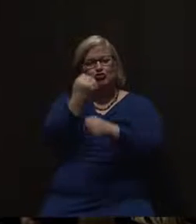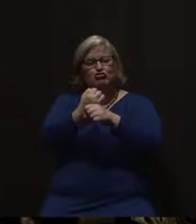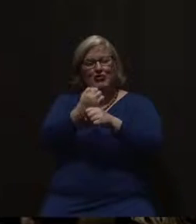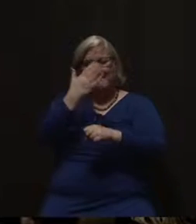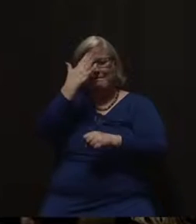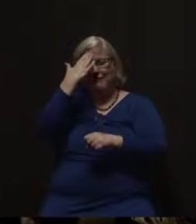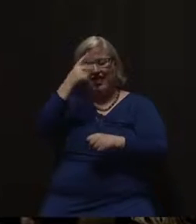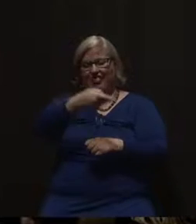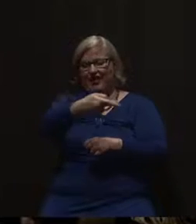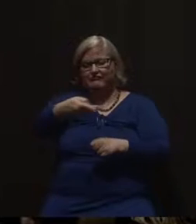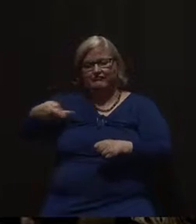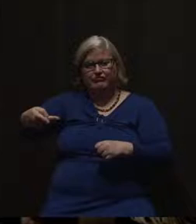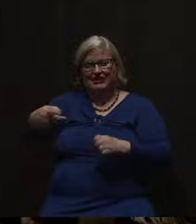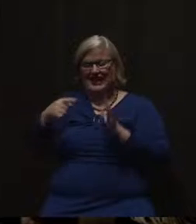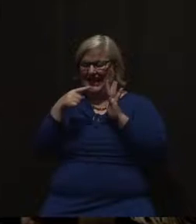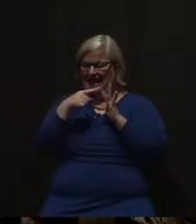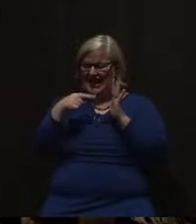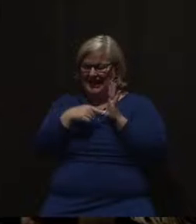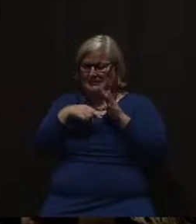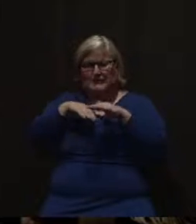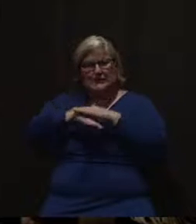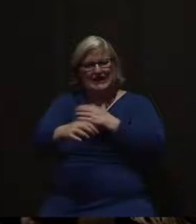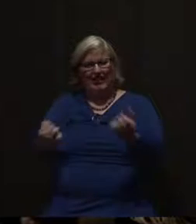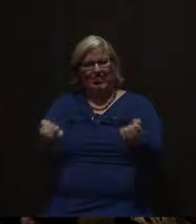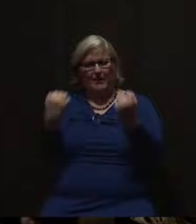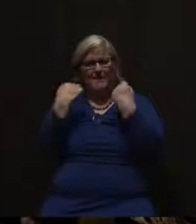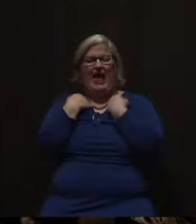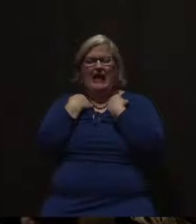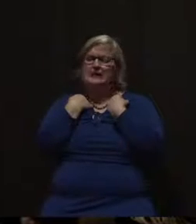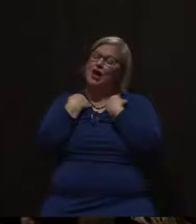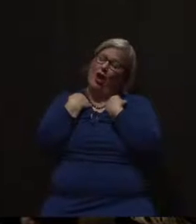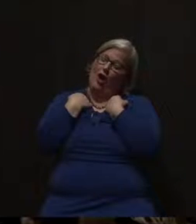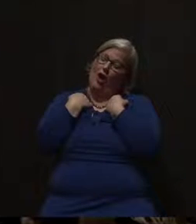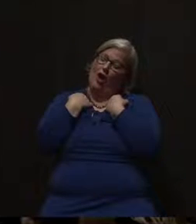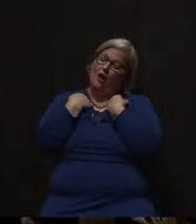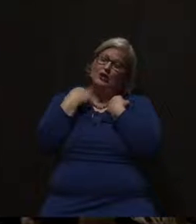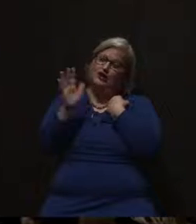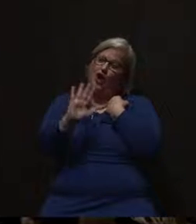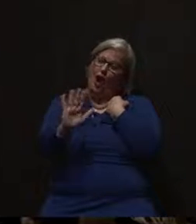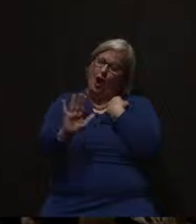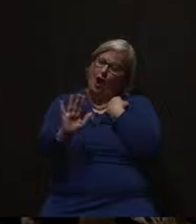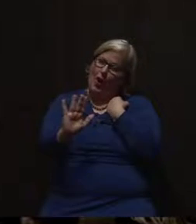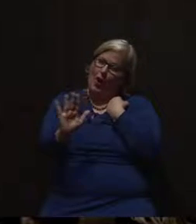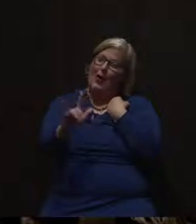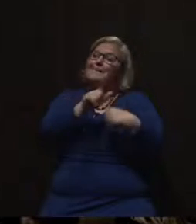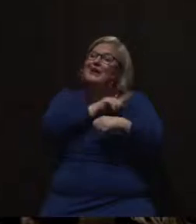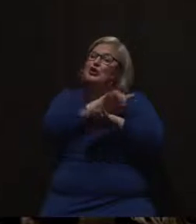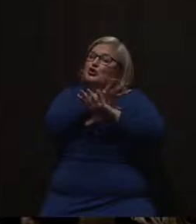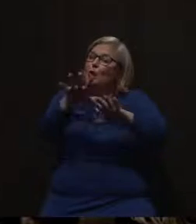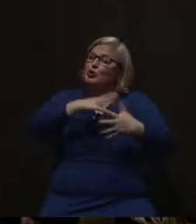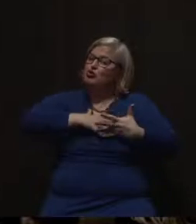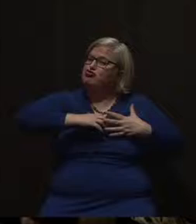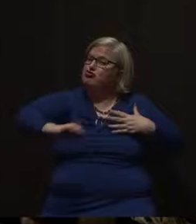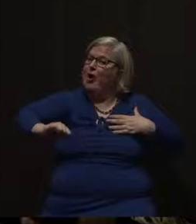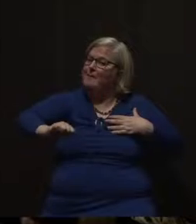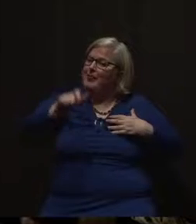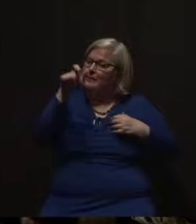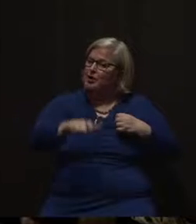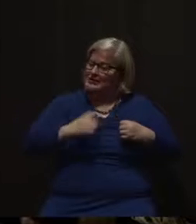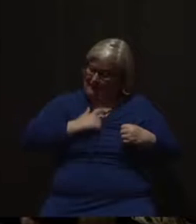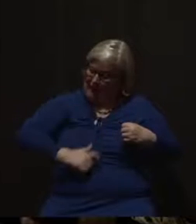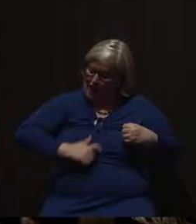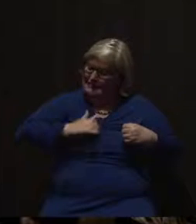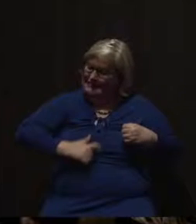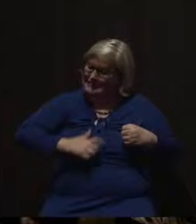it's in the bed. We would never refer to a person as it because it robs that person of their personality and makes them into an